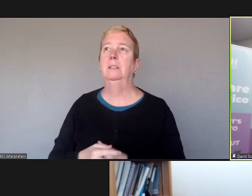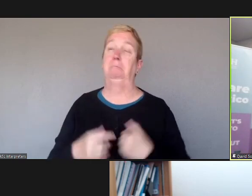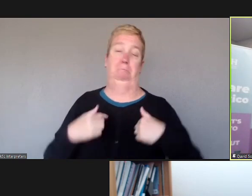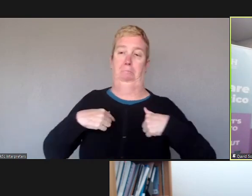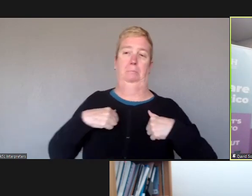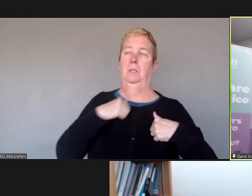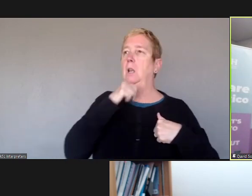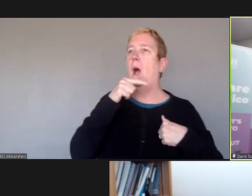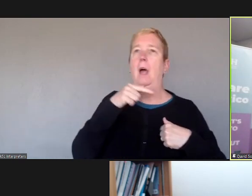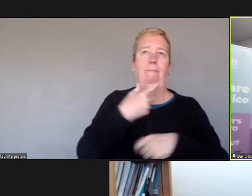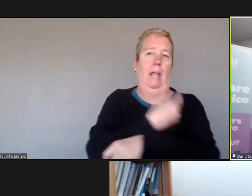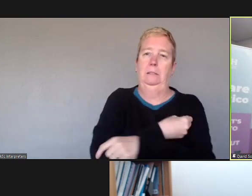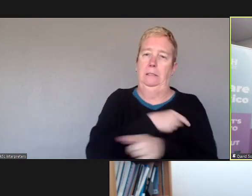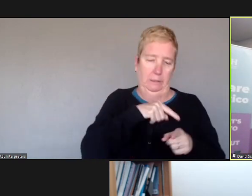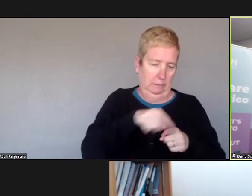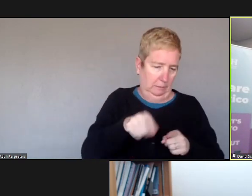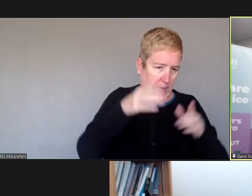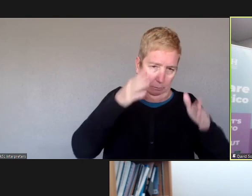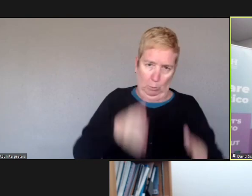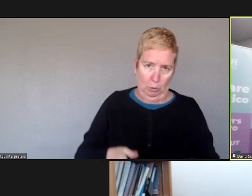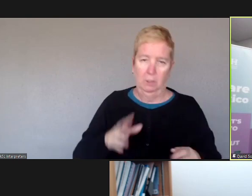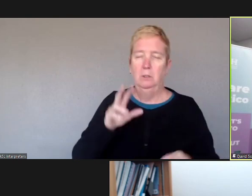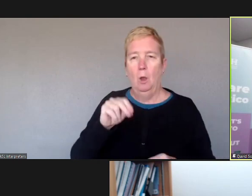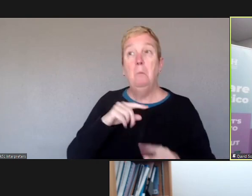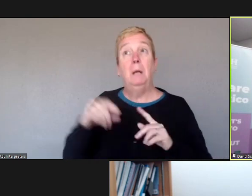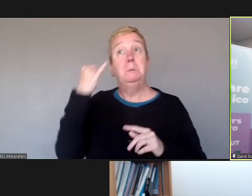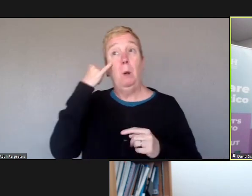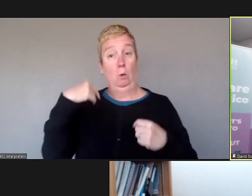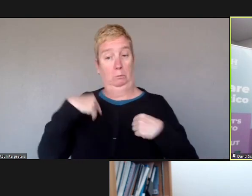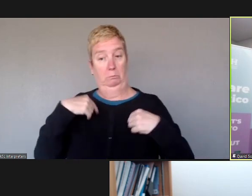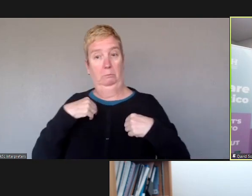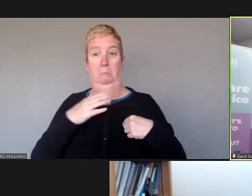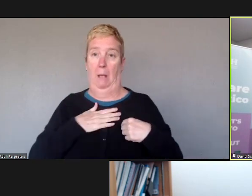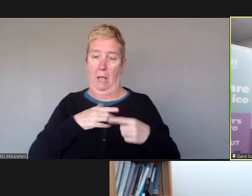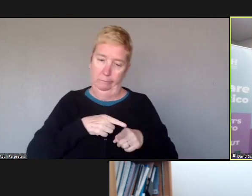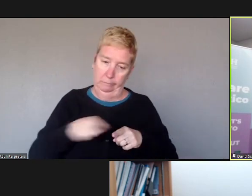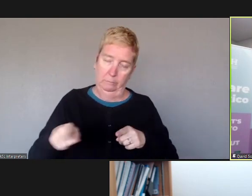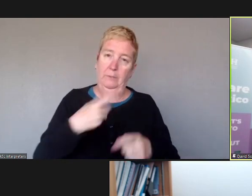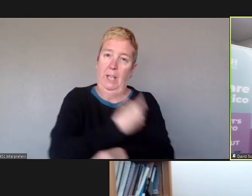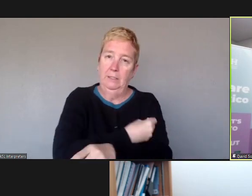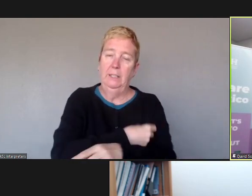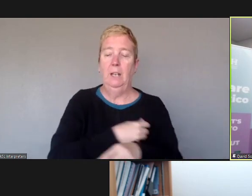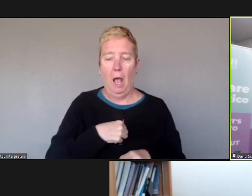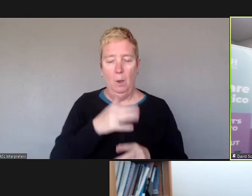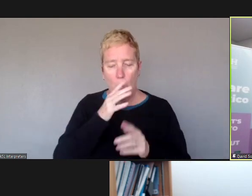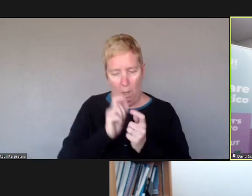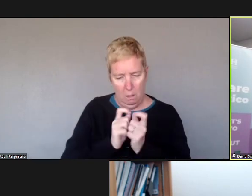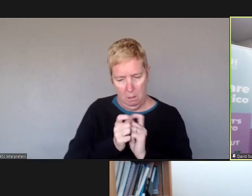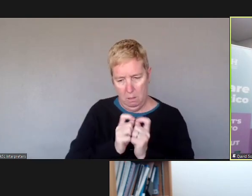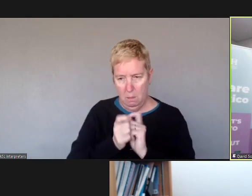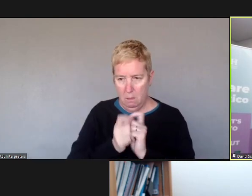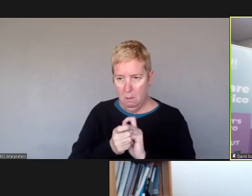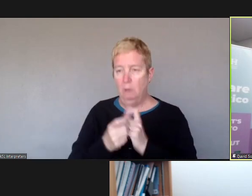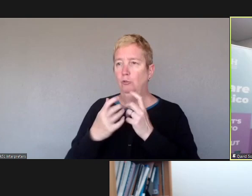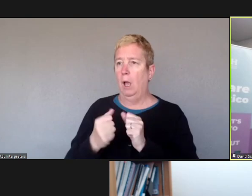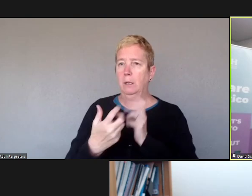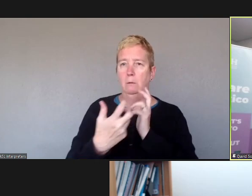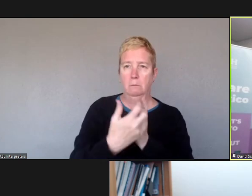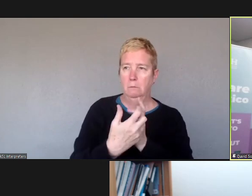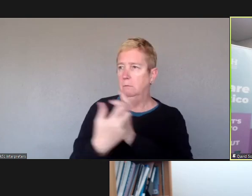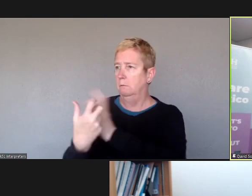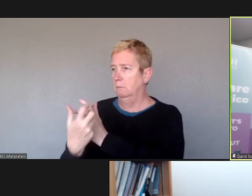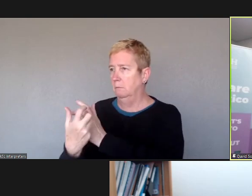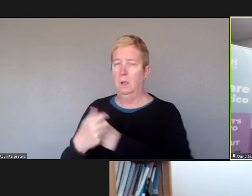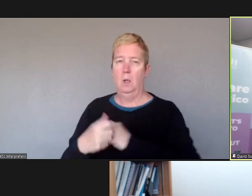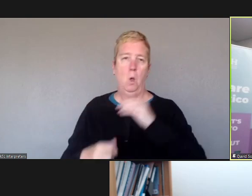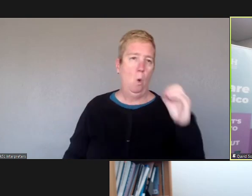I would in a lab, I would be, figuring out how do I come up with a vaccine that works for both Omicron,